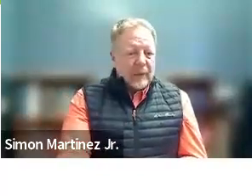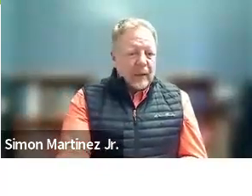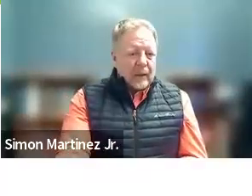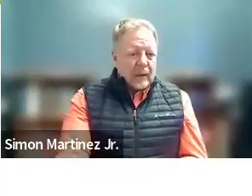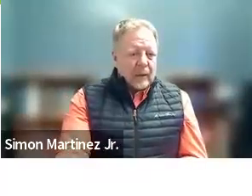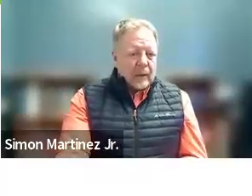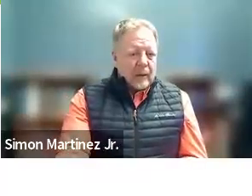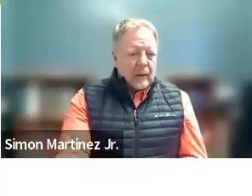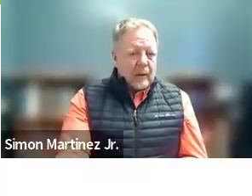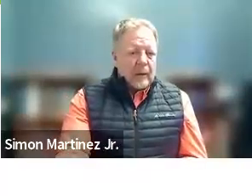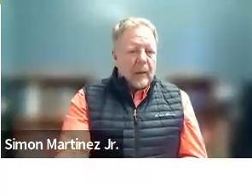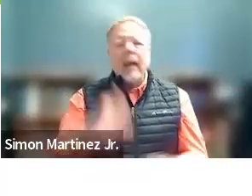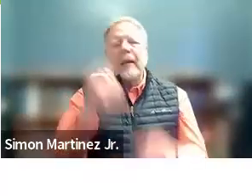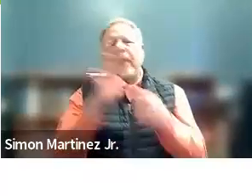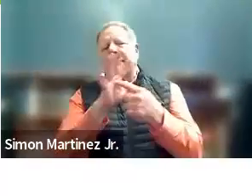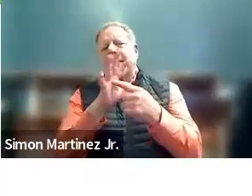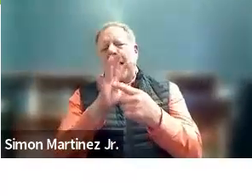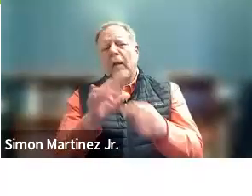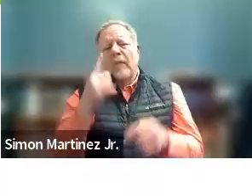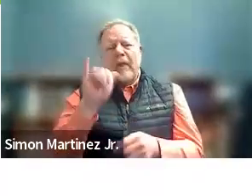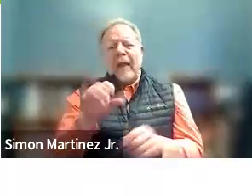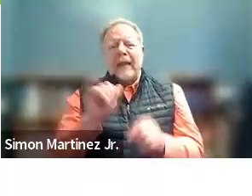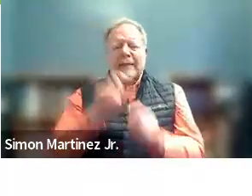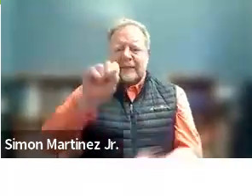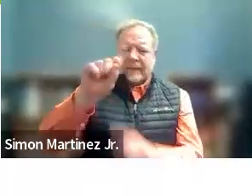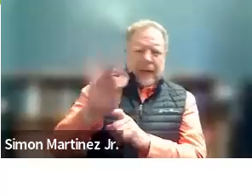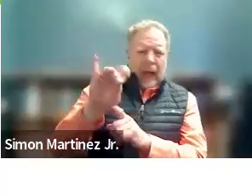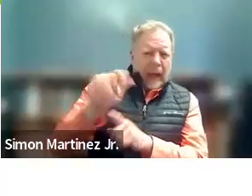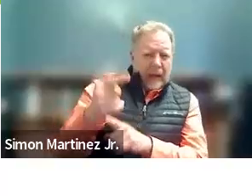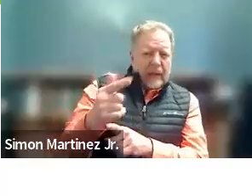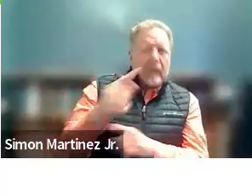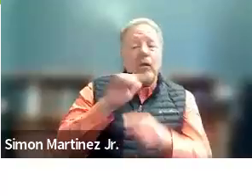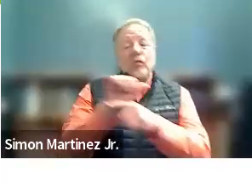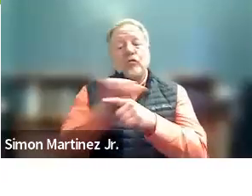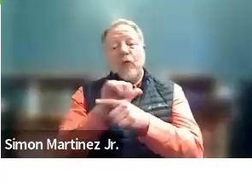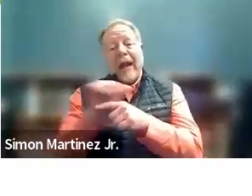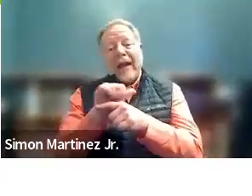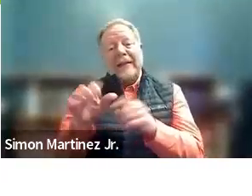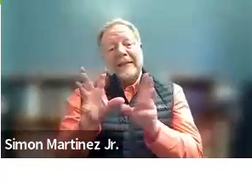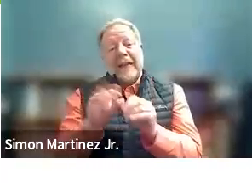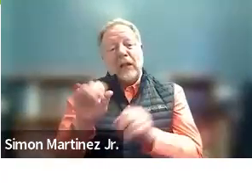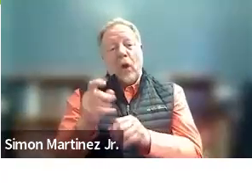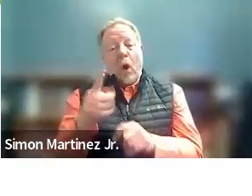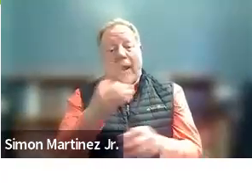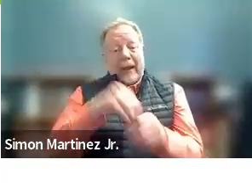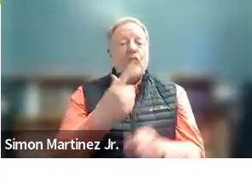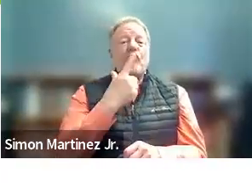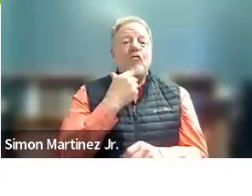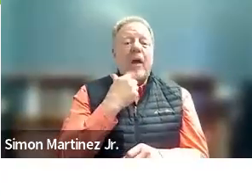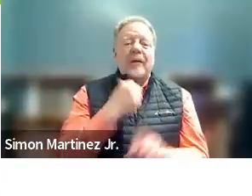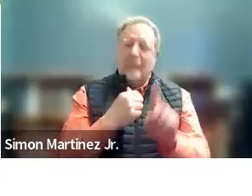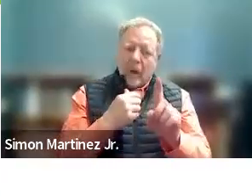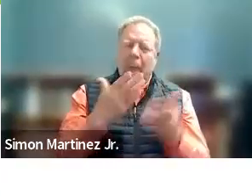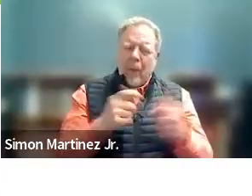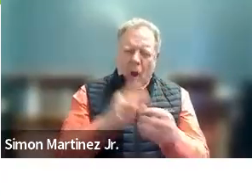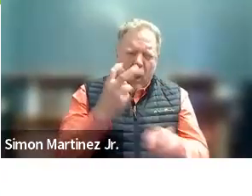The kind of a similar example here to the styling. Again, the training sessions, rather than being only in red, where it might